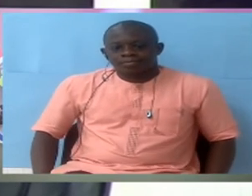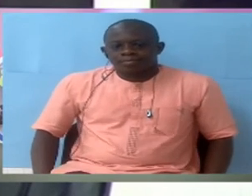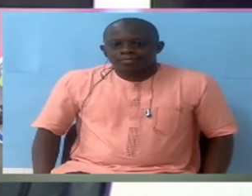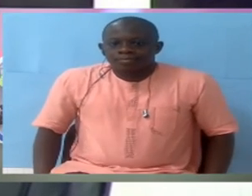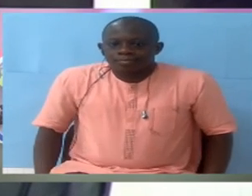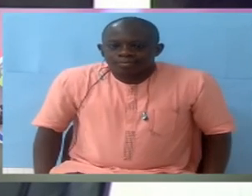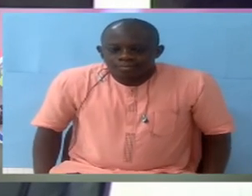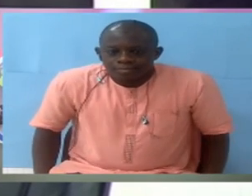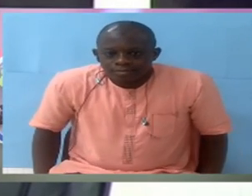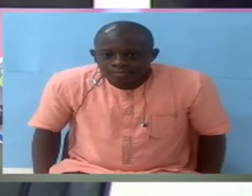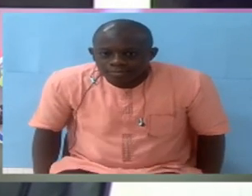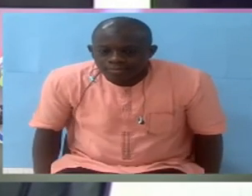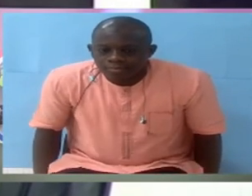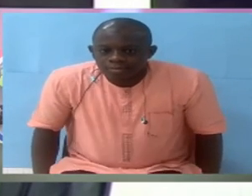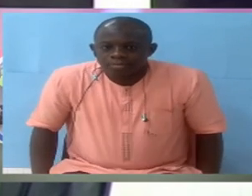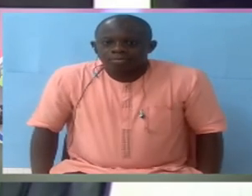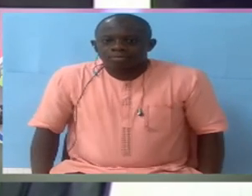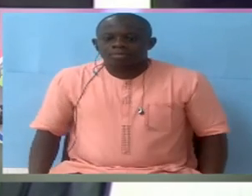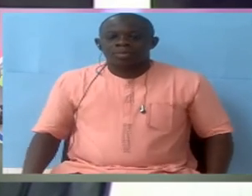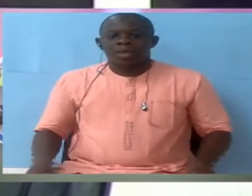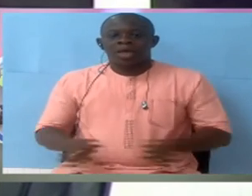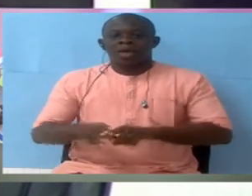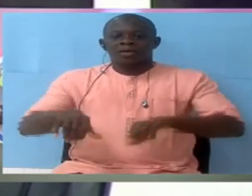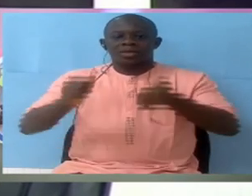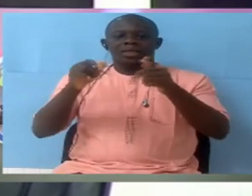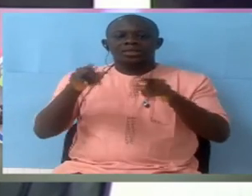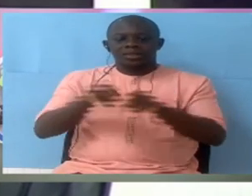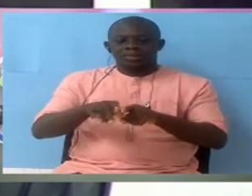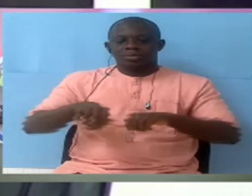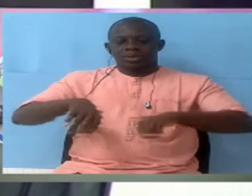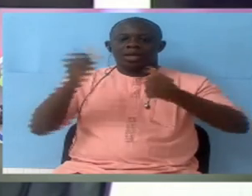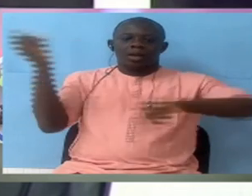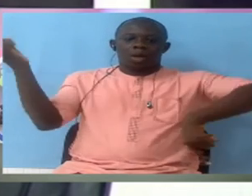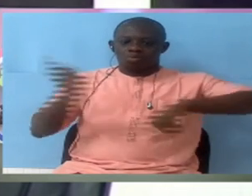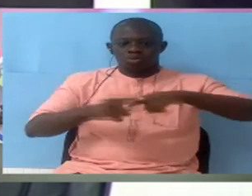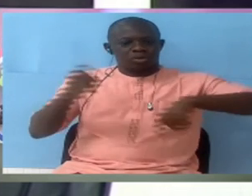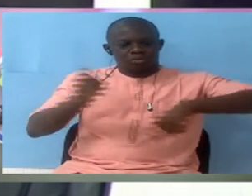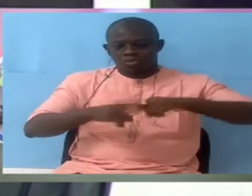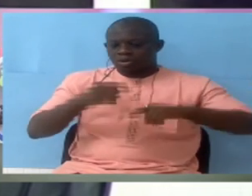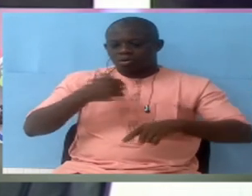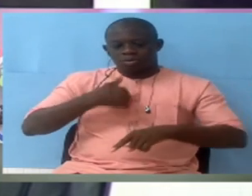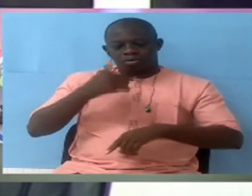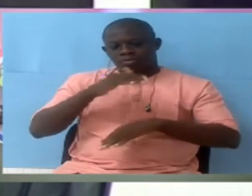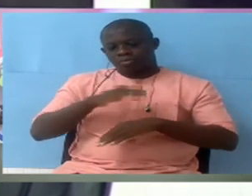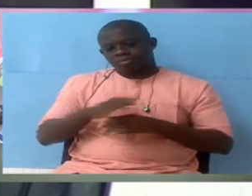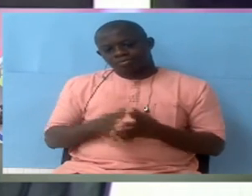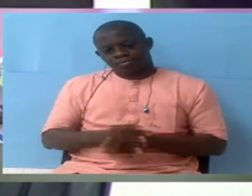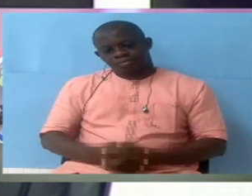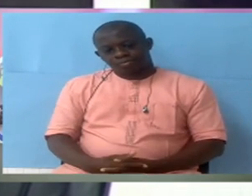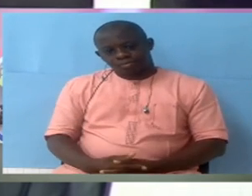And then rain started coming on me. Yo commencé nak dima dor.